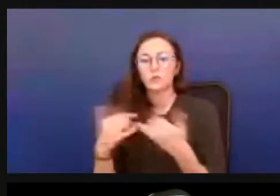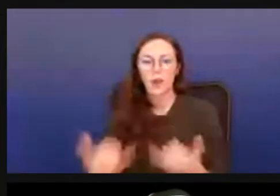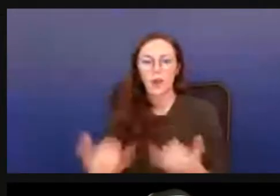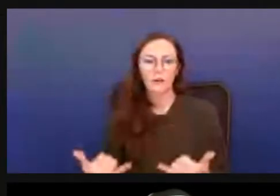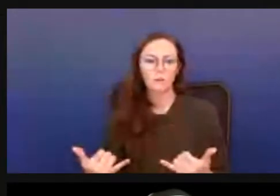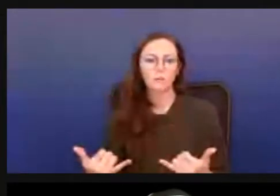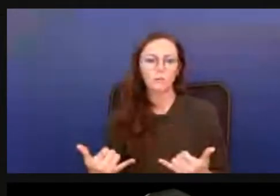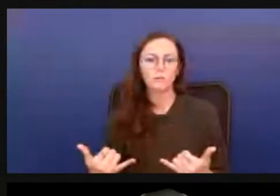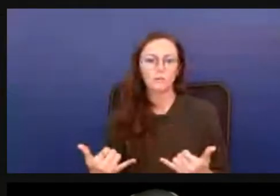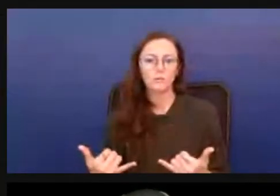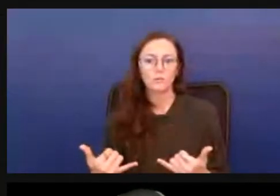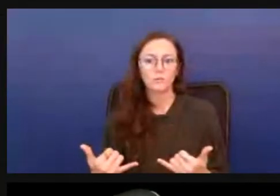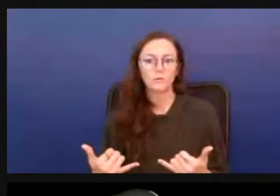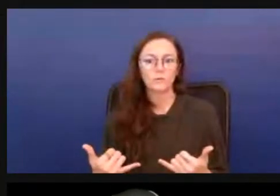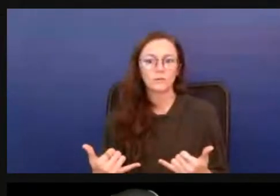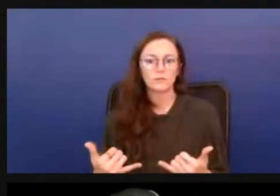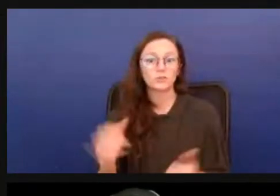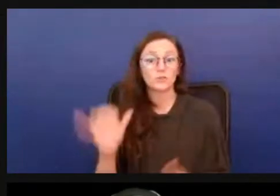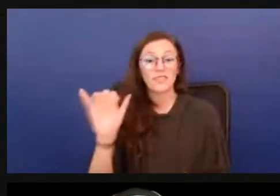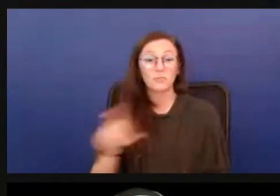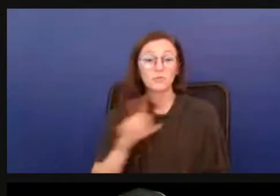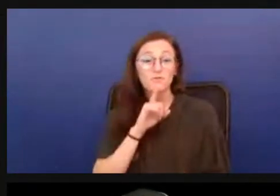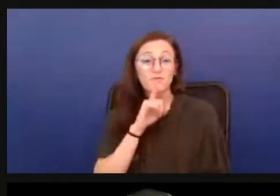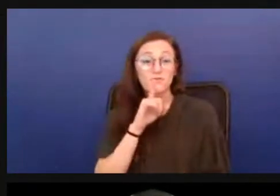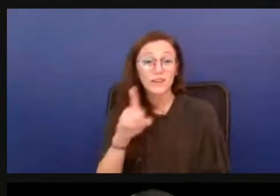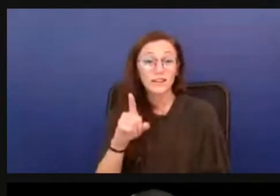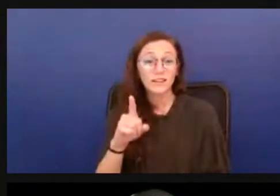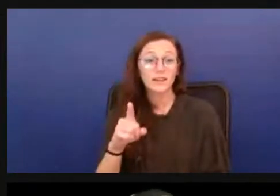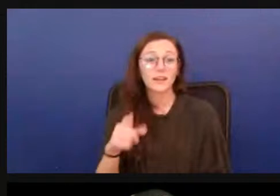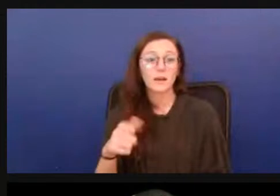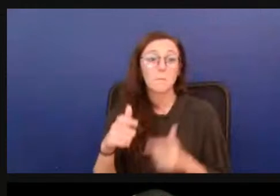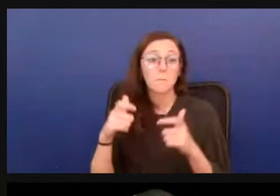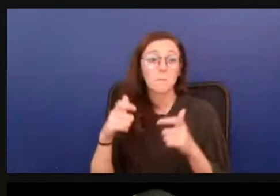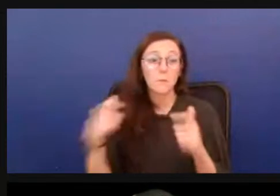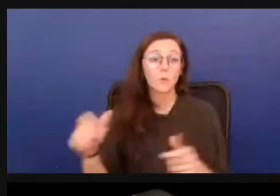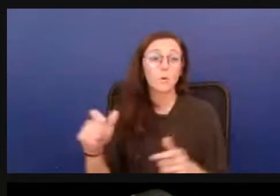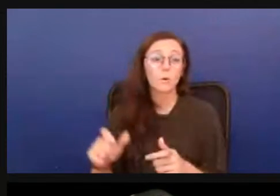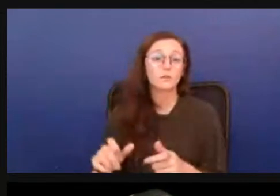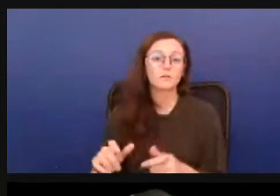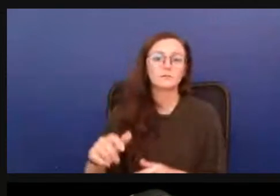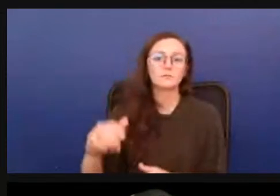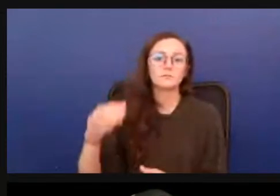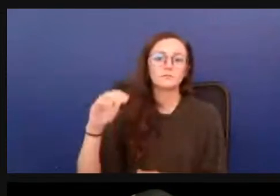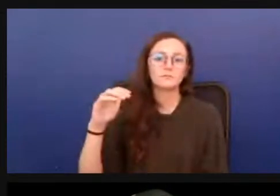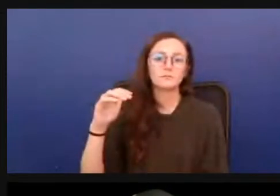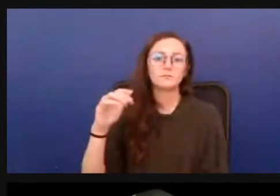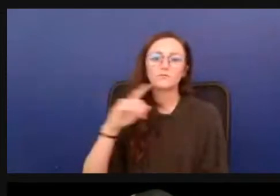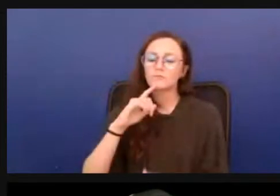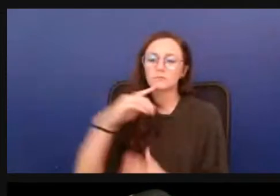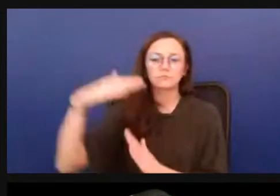really a noteworthy separate event that was really significant. And